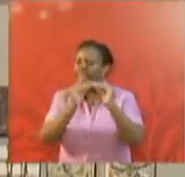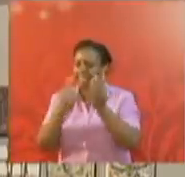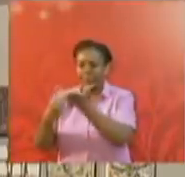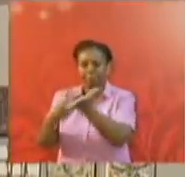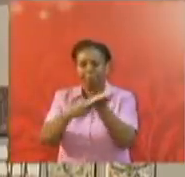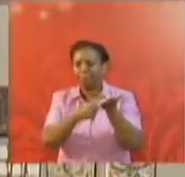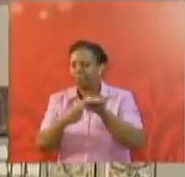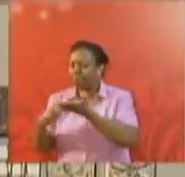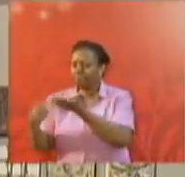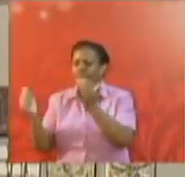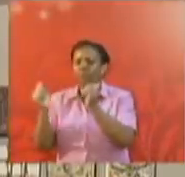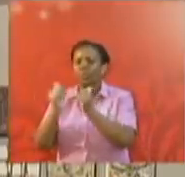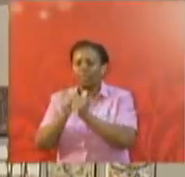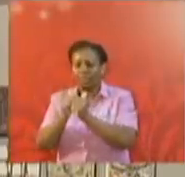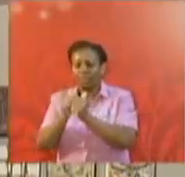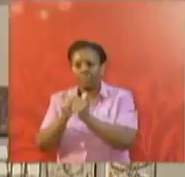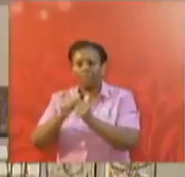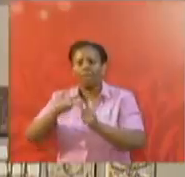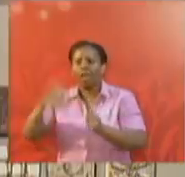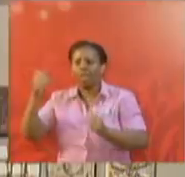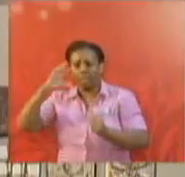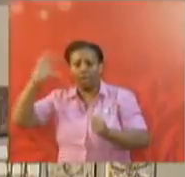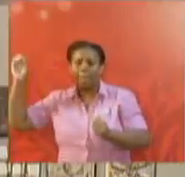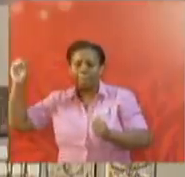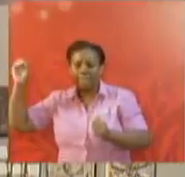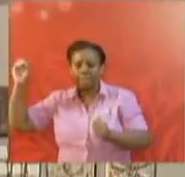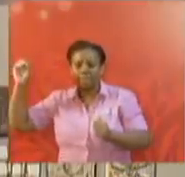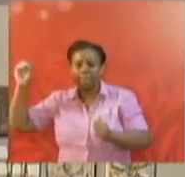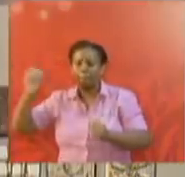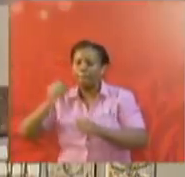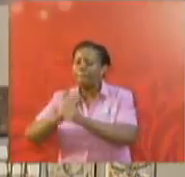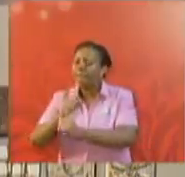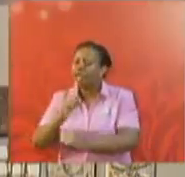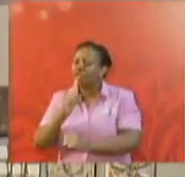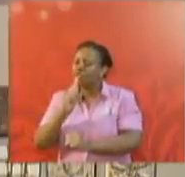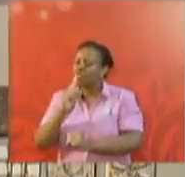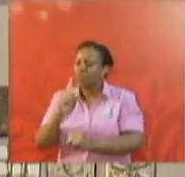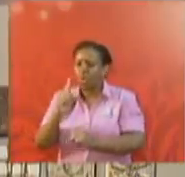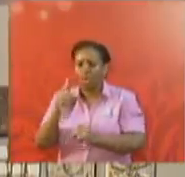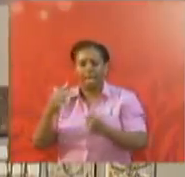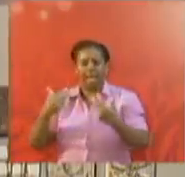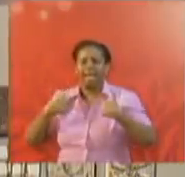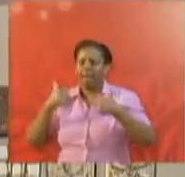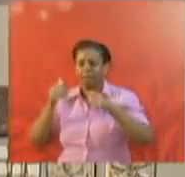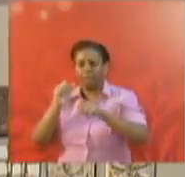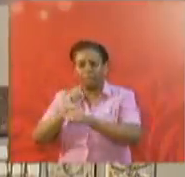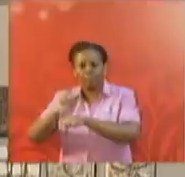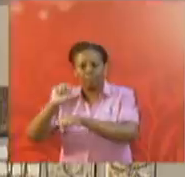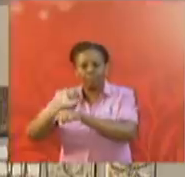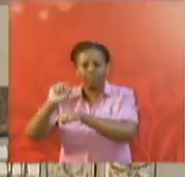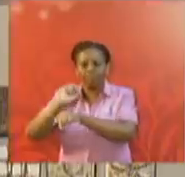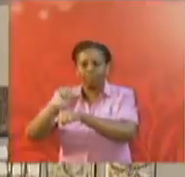other agencies that need to ensure that they maintain the functionality of their crews, the functionality of their